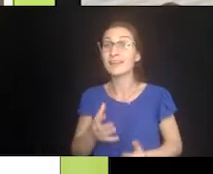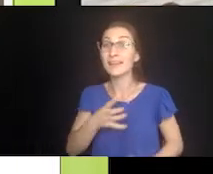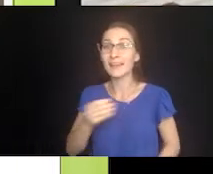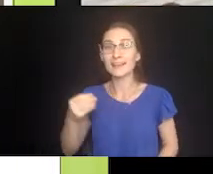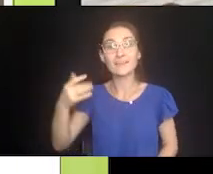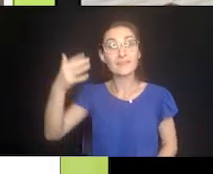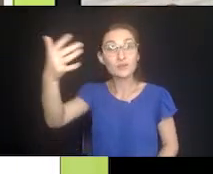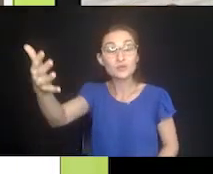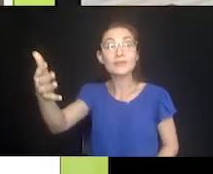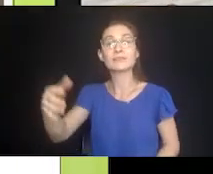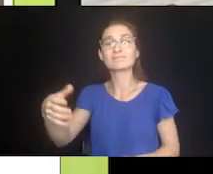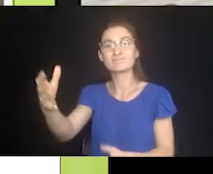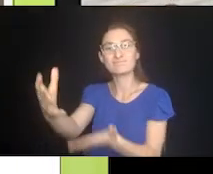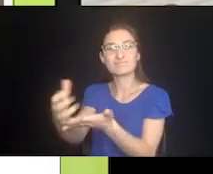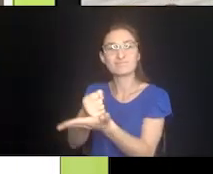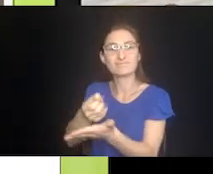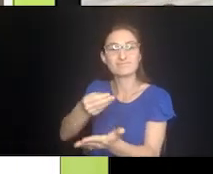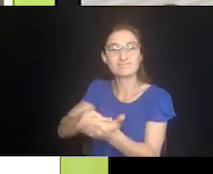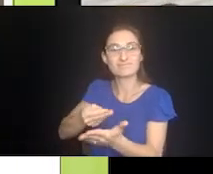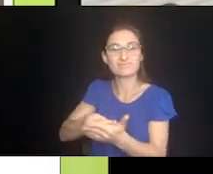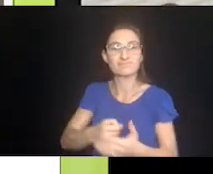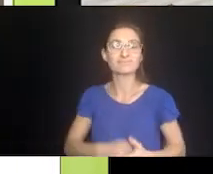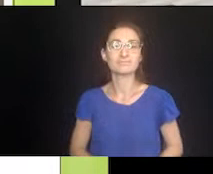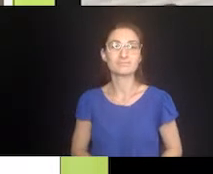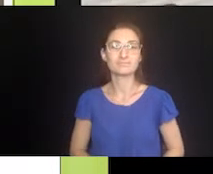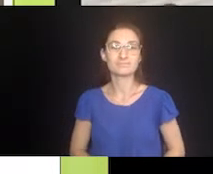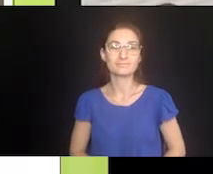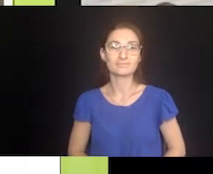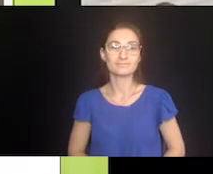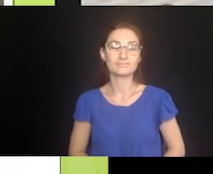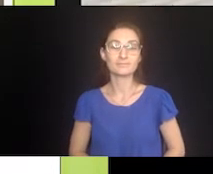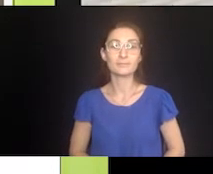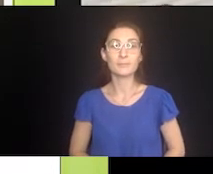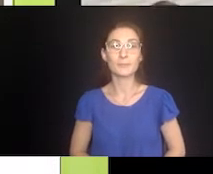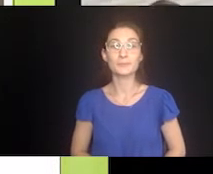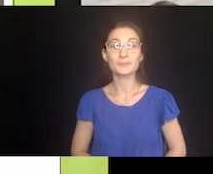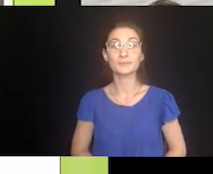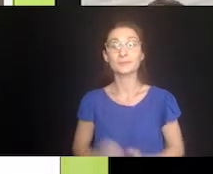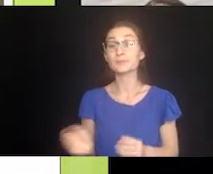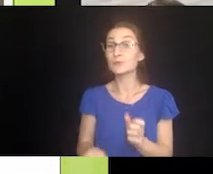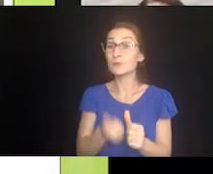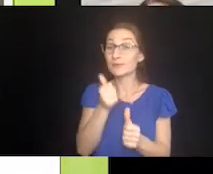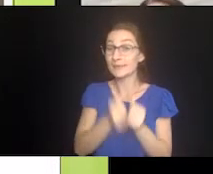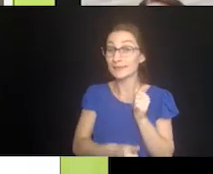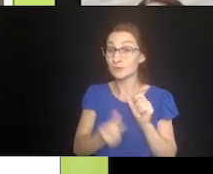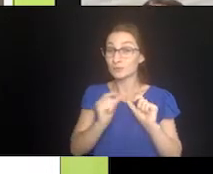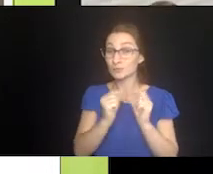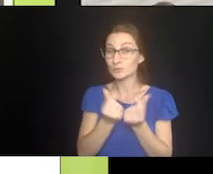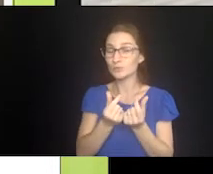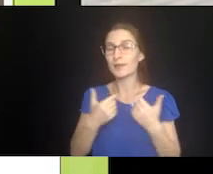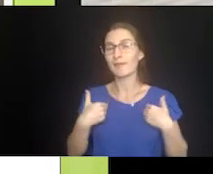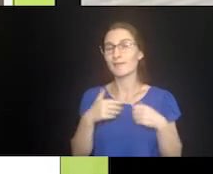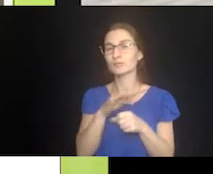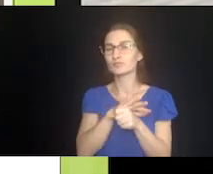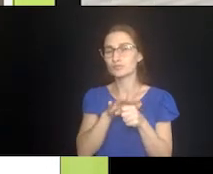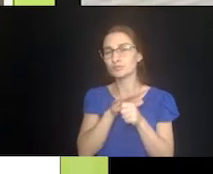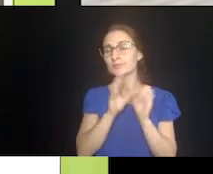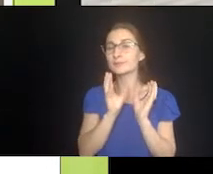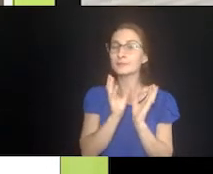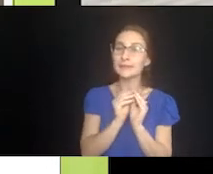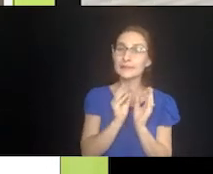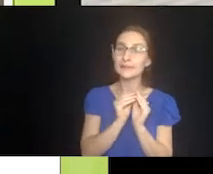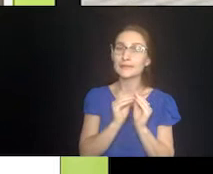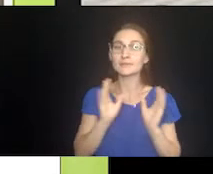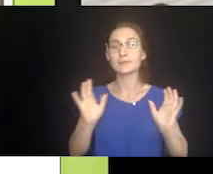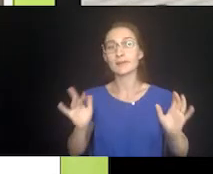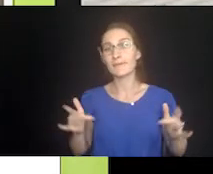build momentum and bring in revenue eventually. Next slide. So each group has